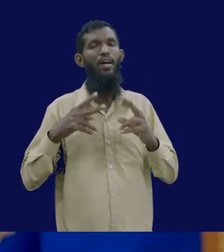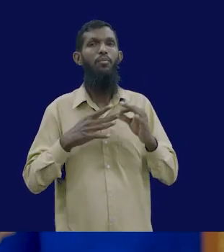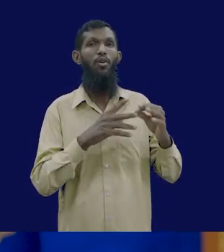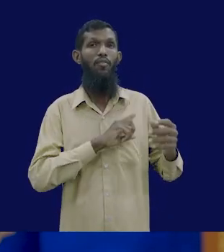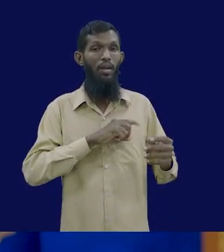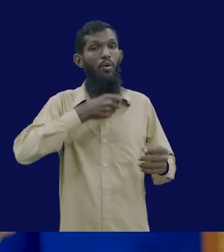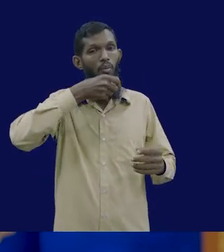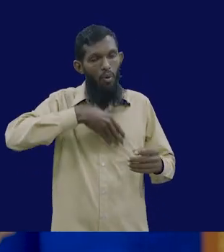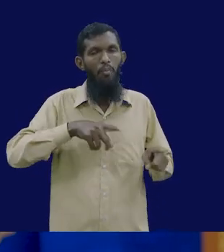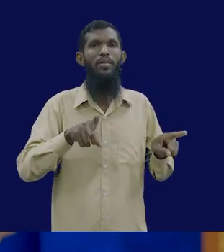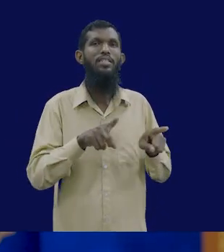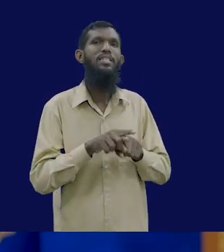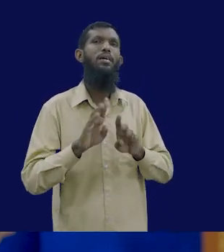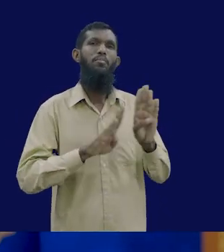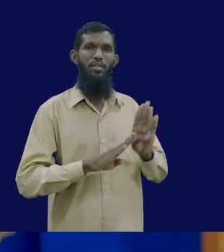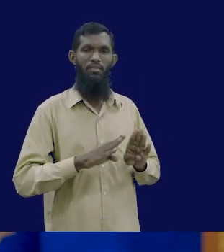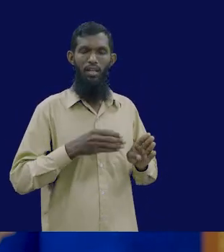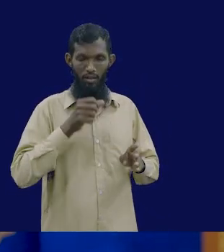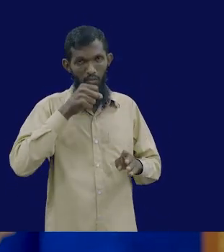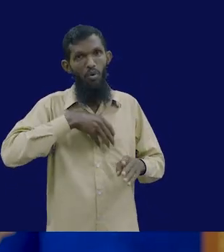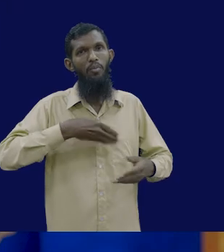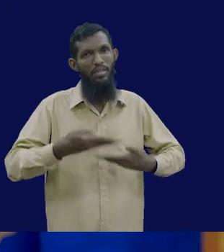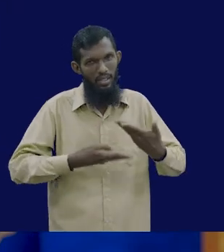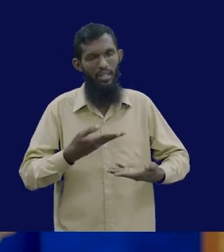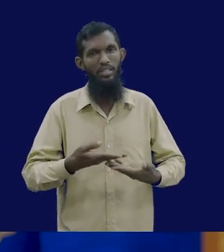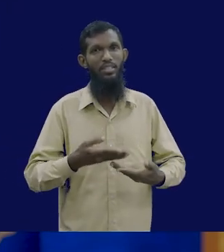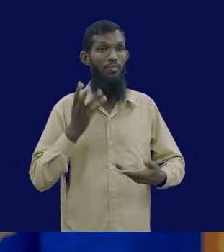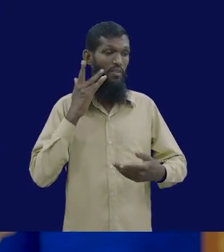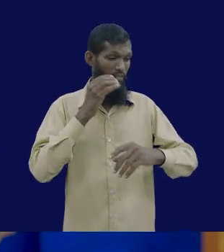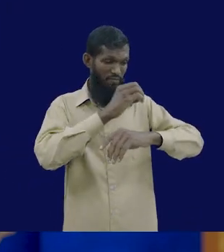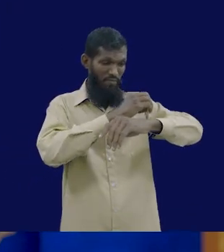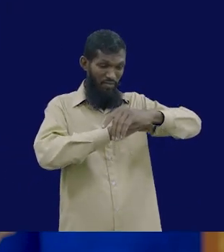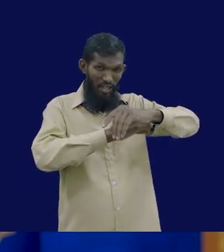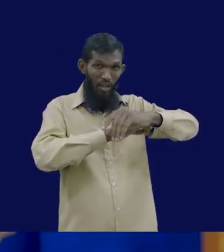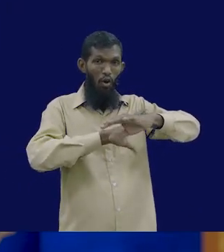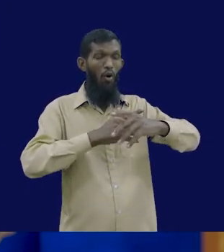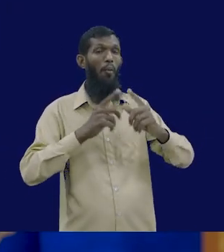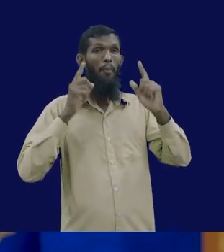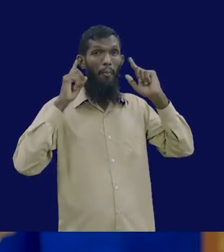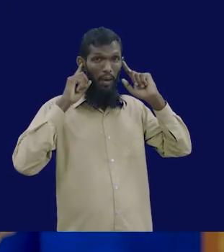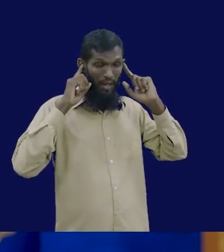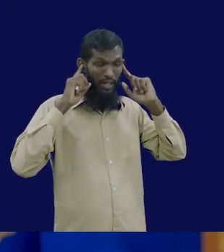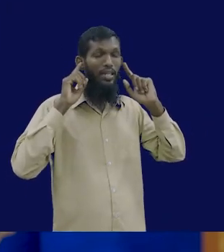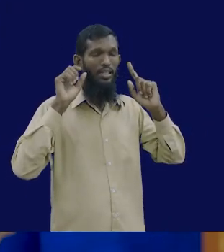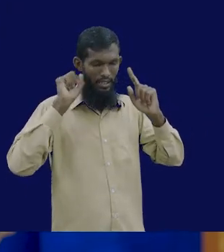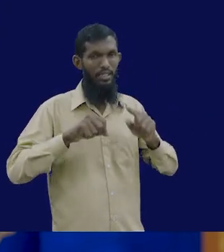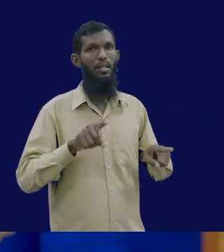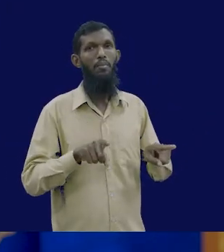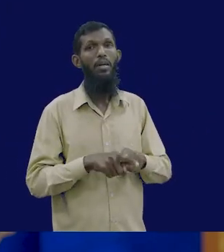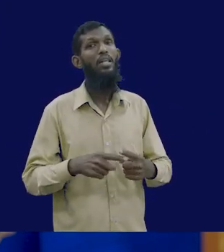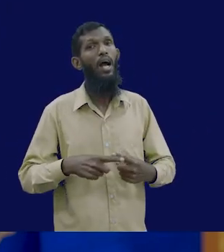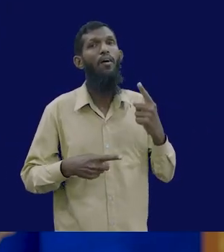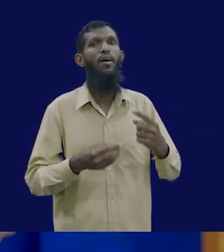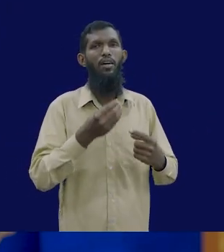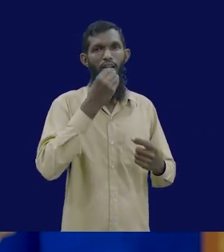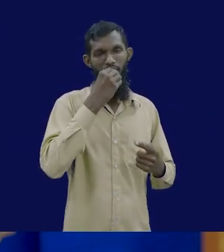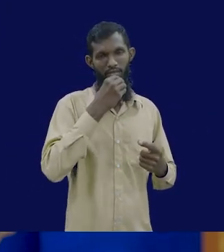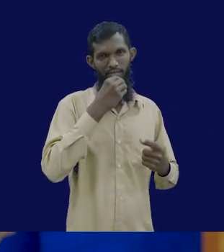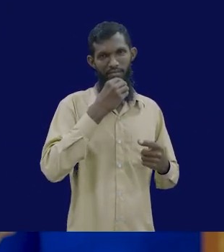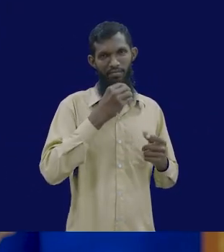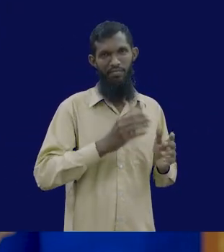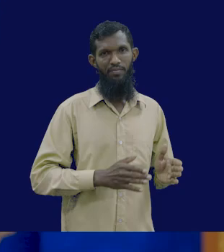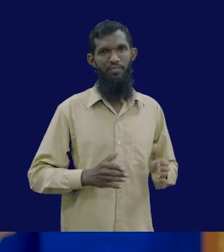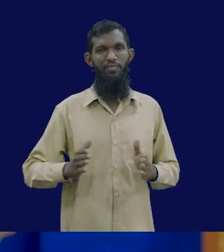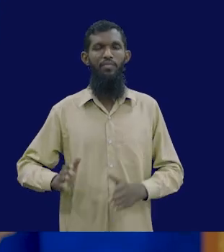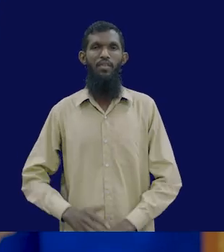hasten in breaking his fast as soon as he is certain that the sun has set and as soon as he has heard the call for Maghrib prayer.